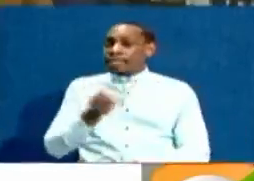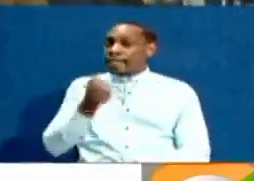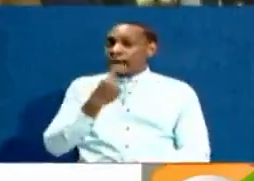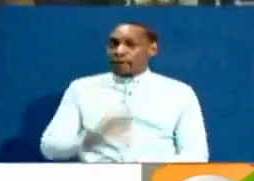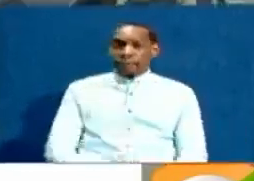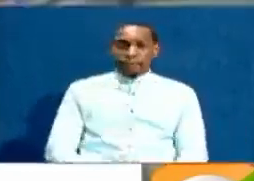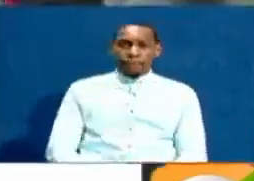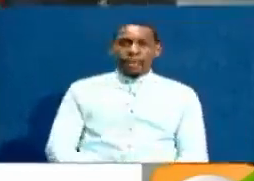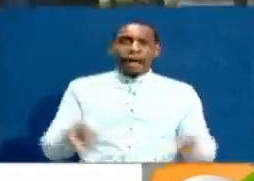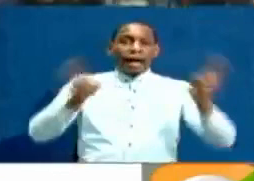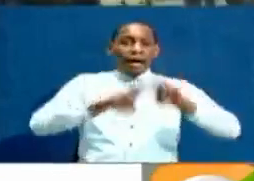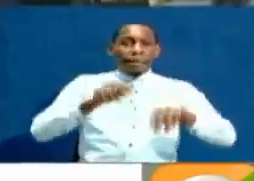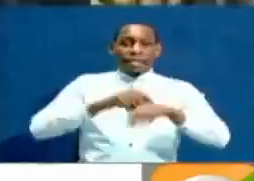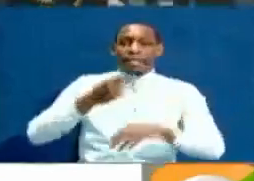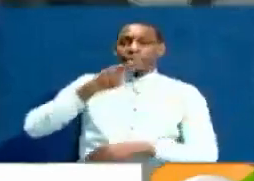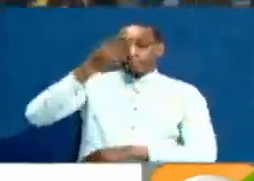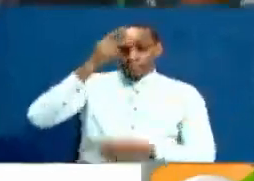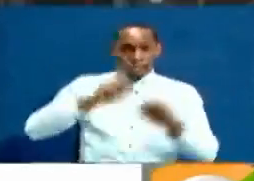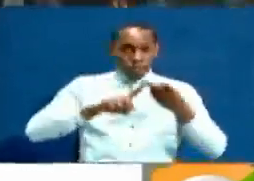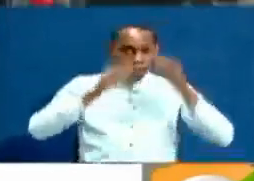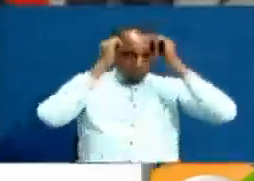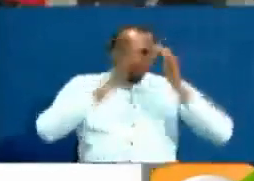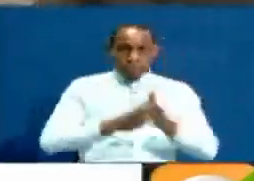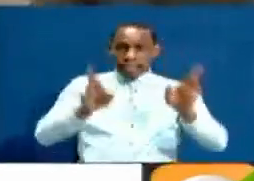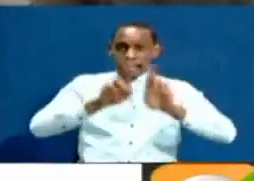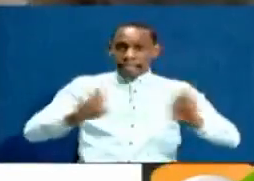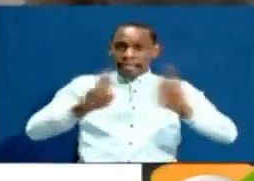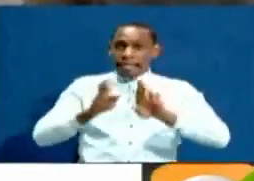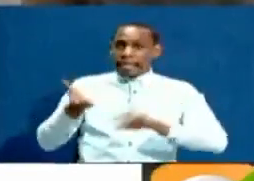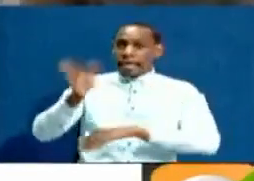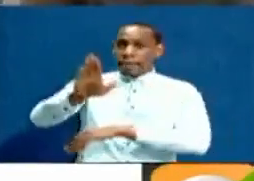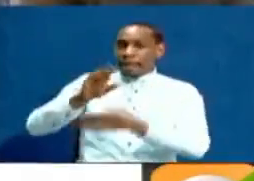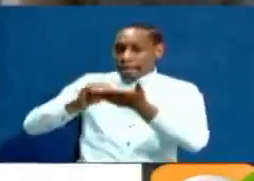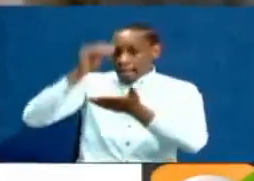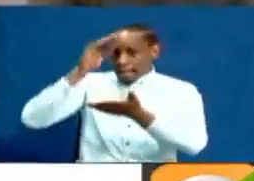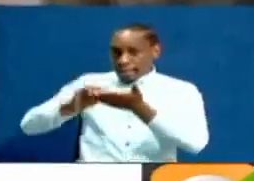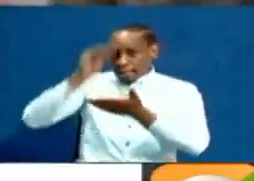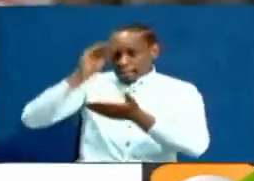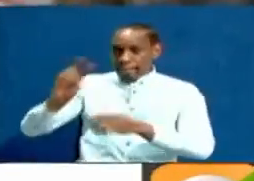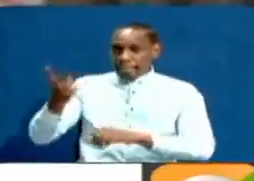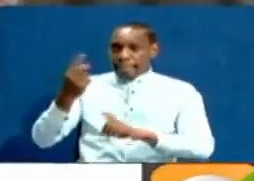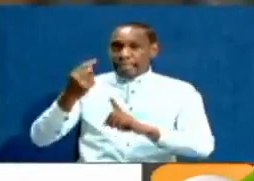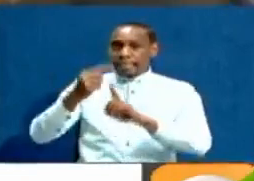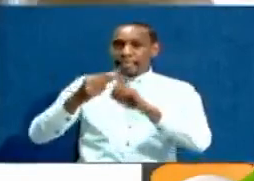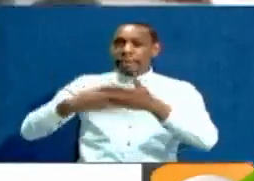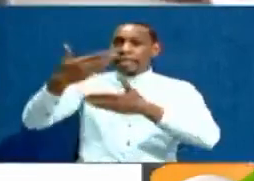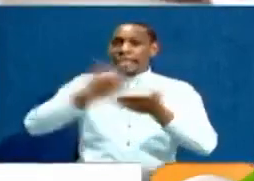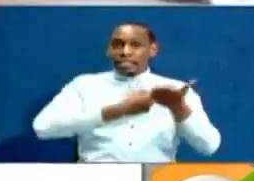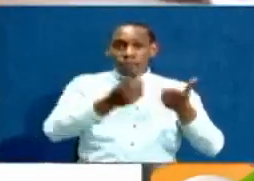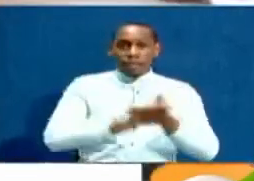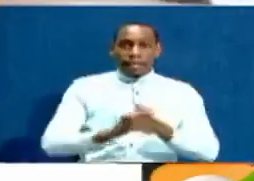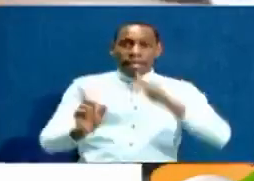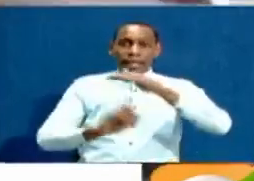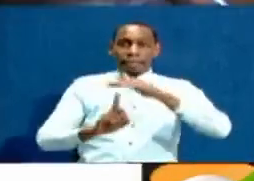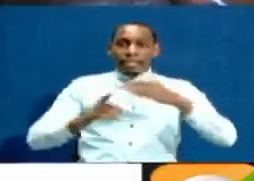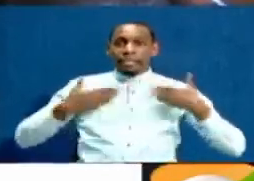vaccines. Haya kijiri ukuza zina wanafunzi wakijiandaa kwa kurejelewa kwa masomo ya muhula wa pili Jumatatu ijayo.